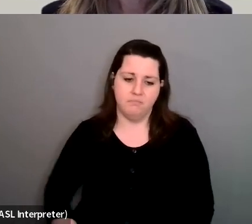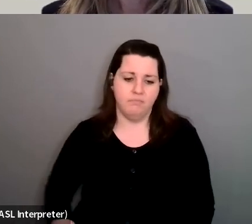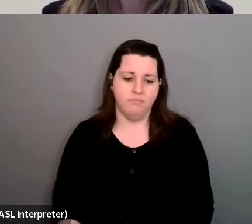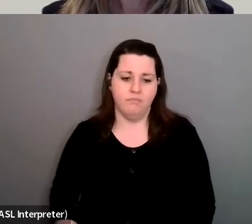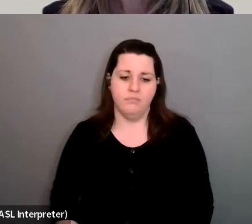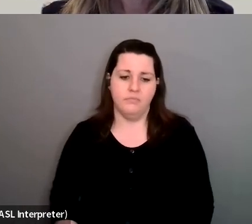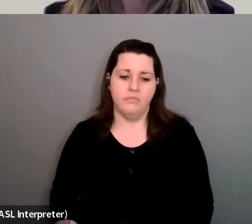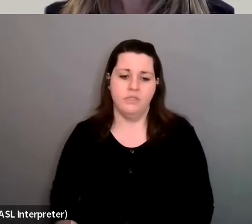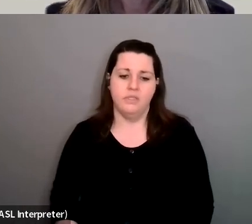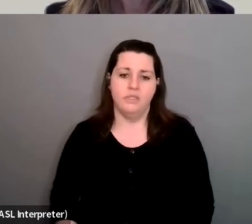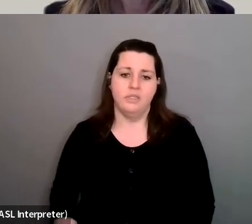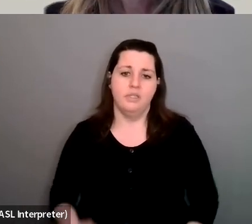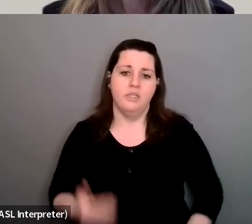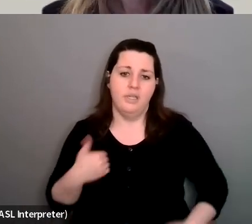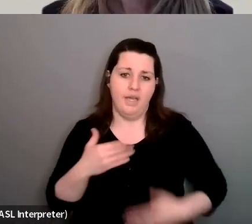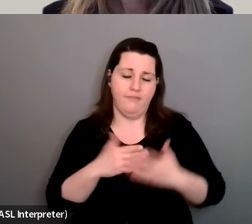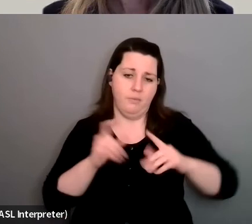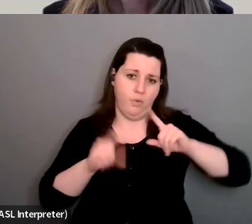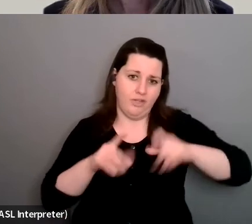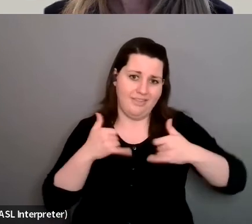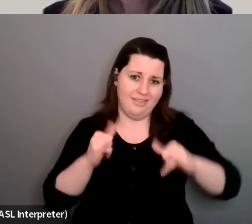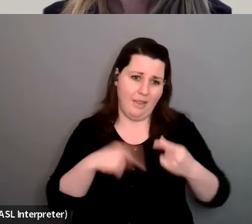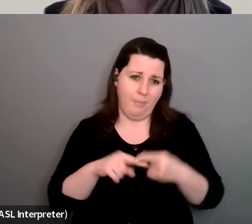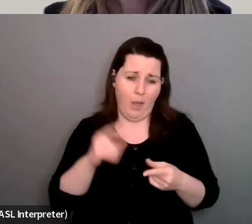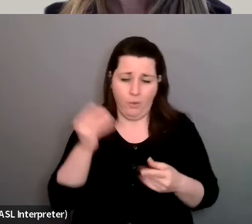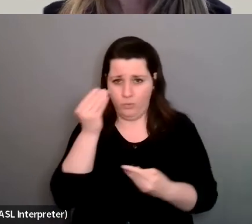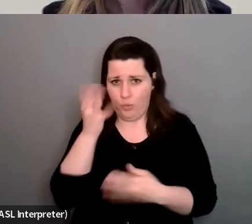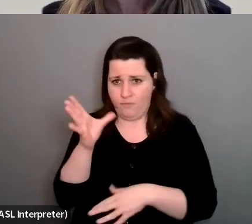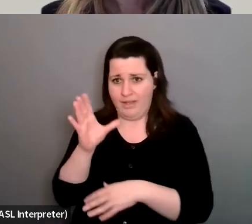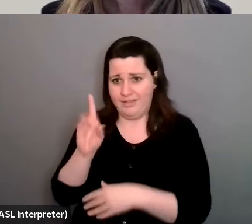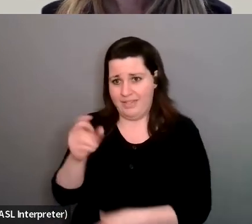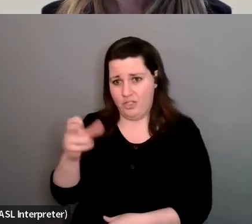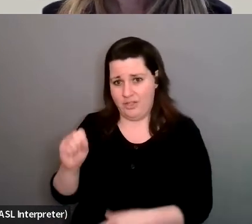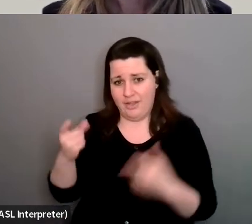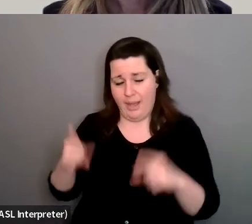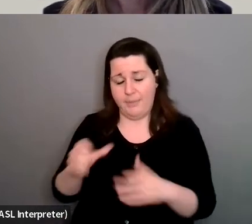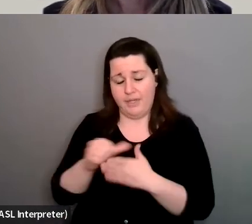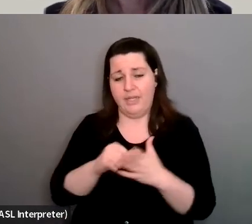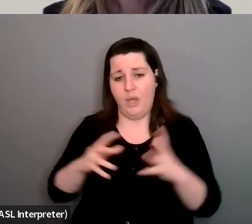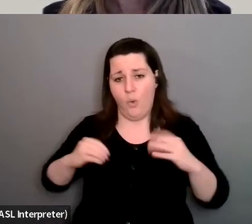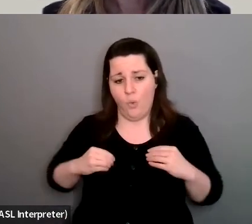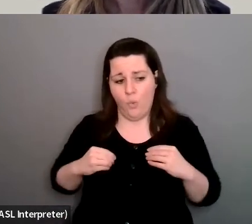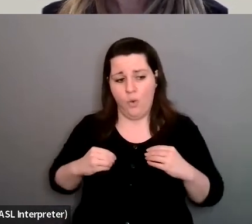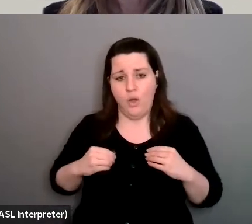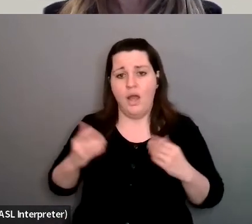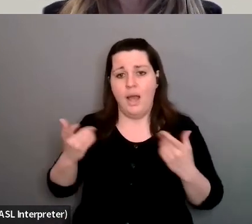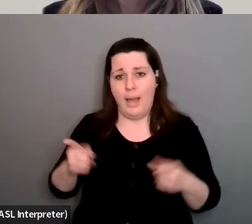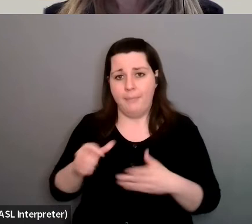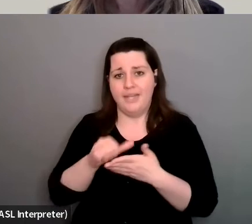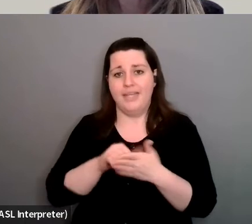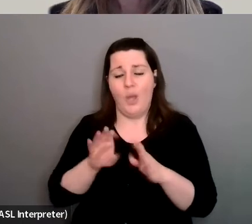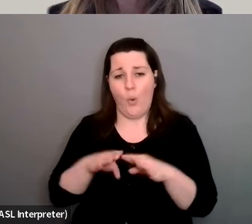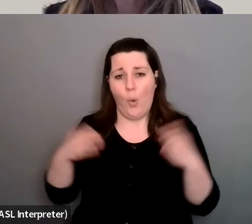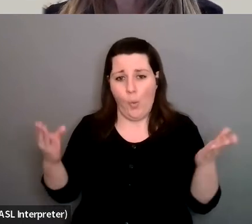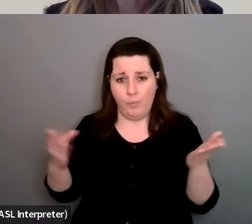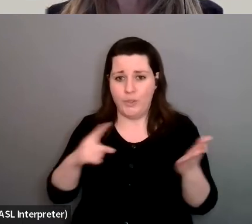And then we do have some questions, I think, still about notifying DHS when the account owner, when an account is opened, and show a proof